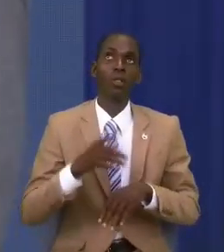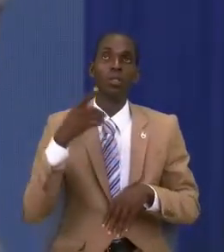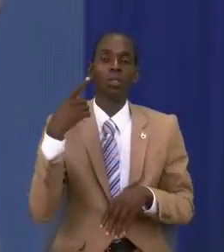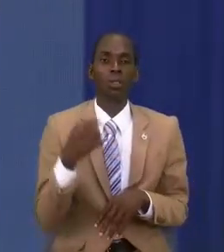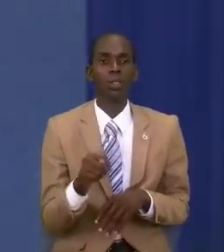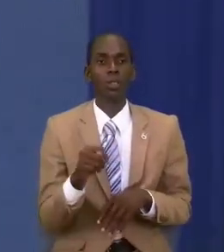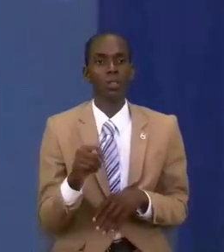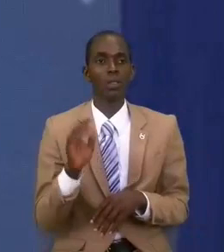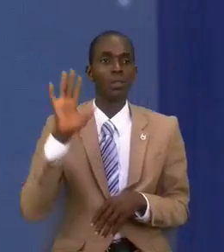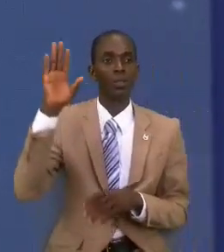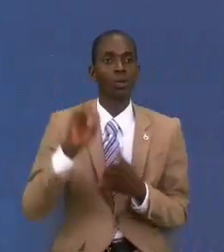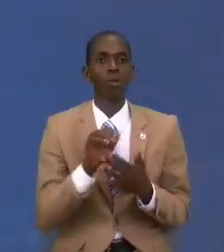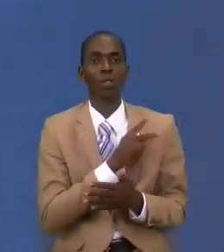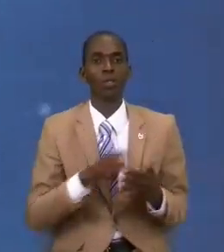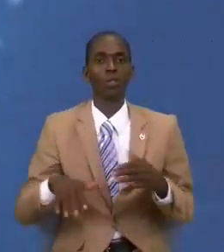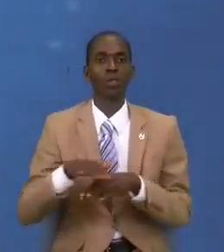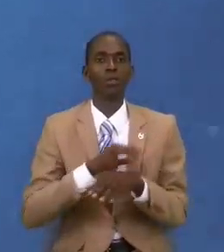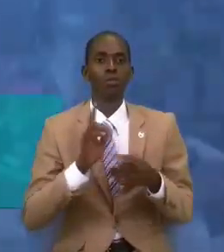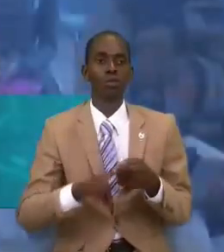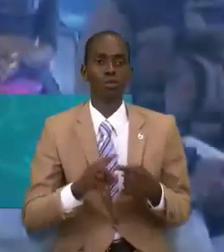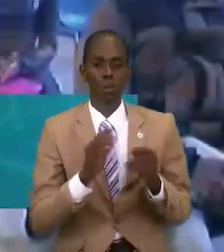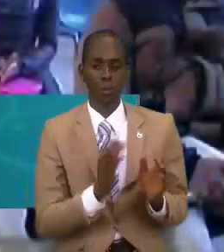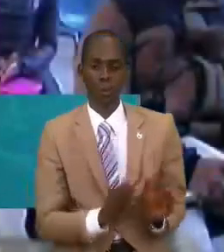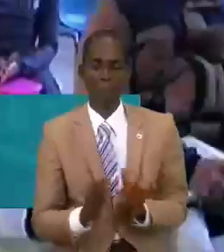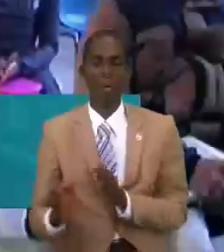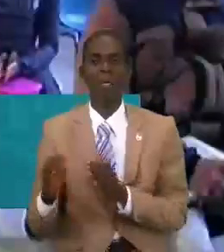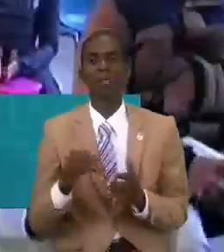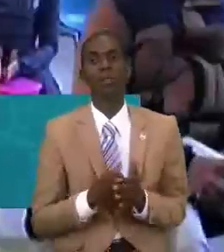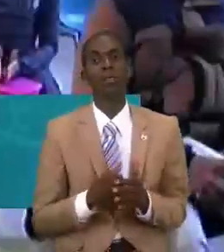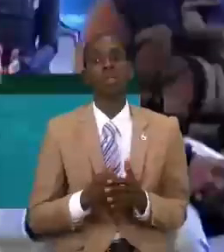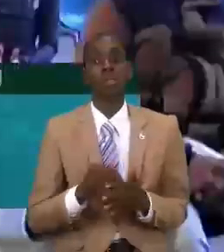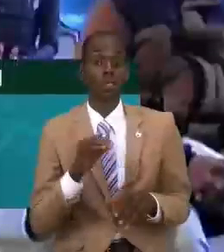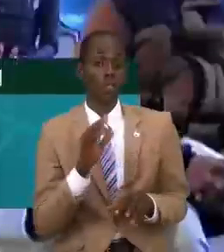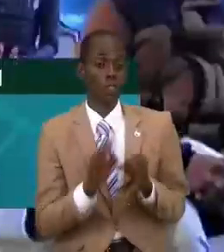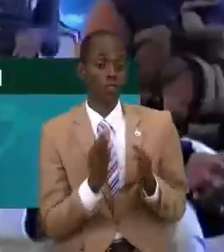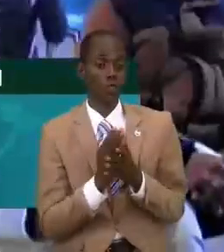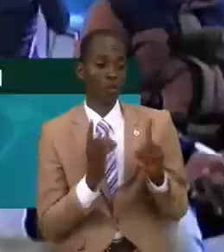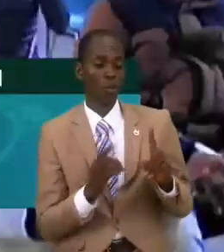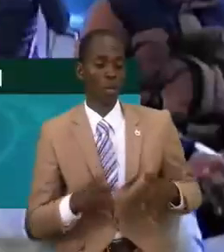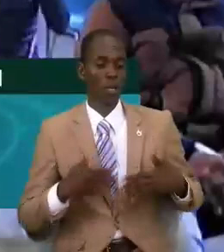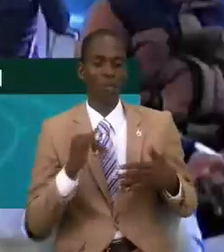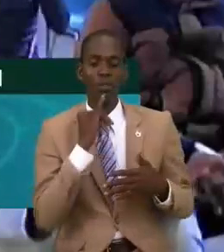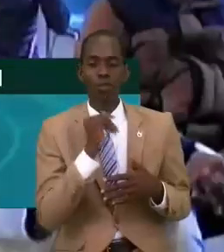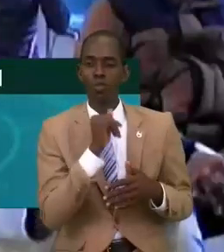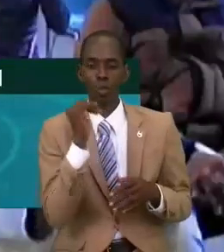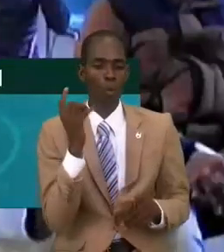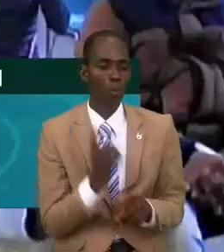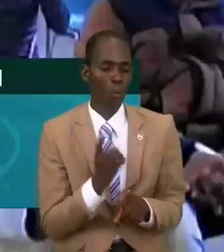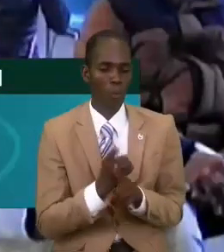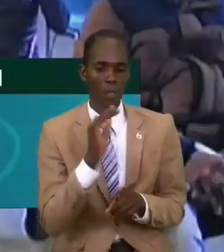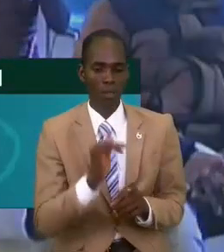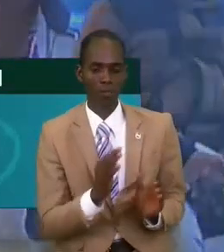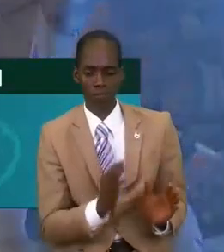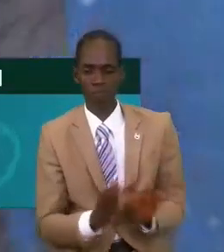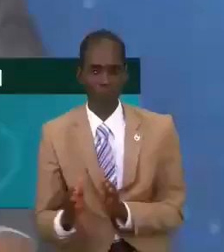to order it. If somebody's life is disorderly, in shambles, he cannot even know when to pick this and when